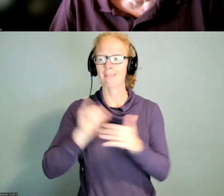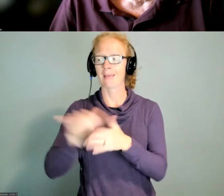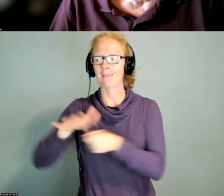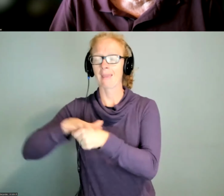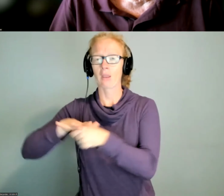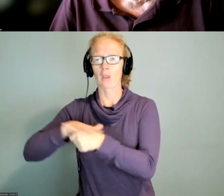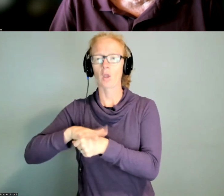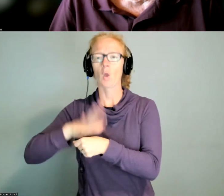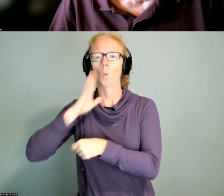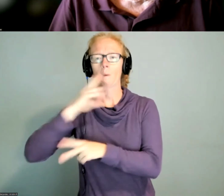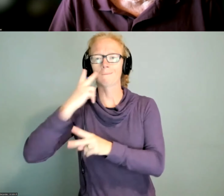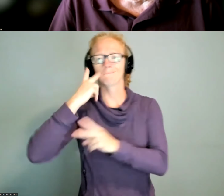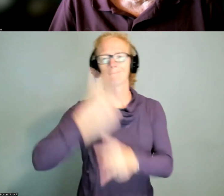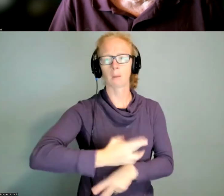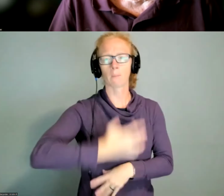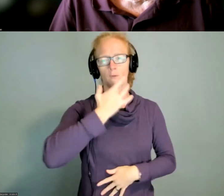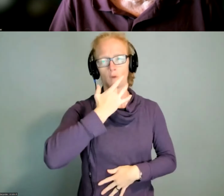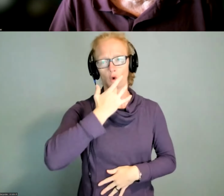in going to.